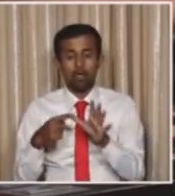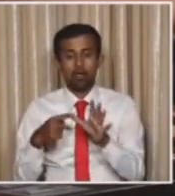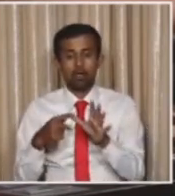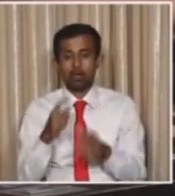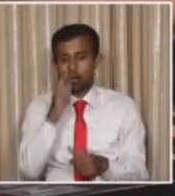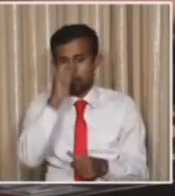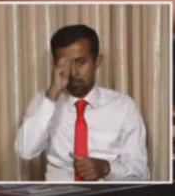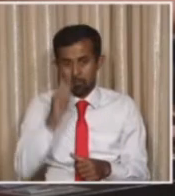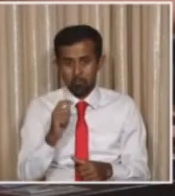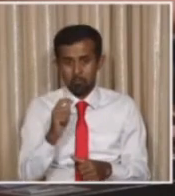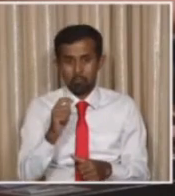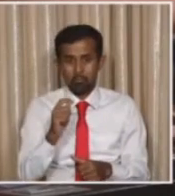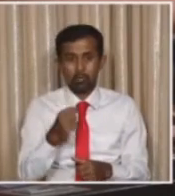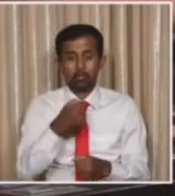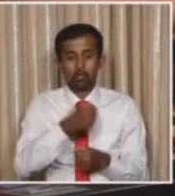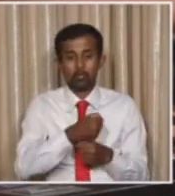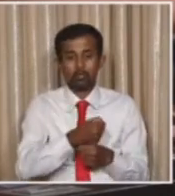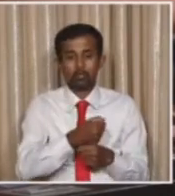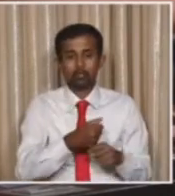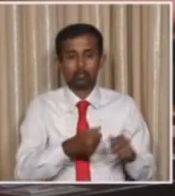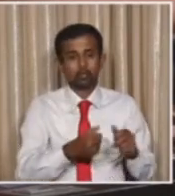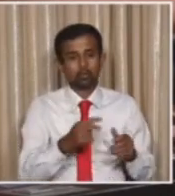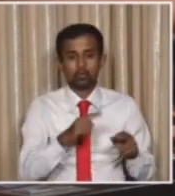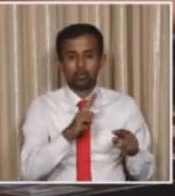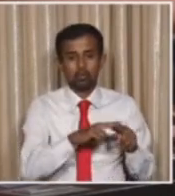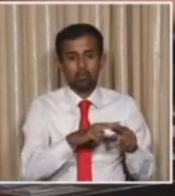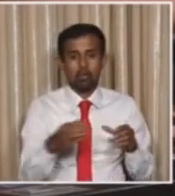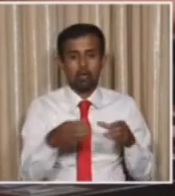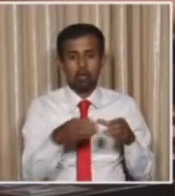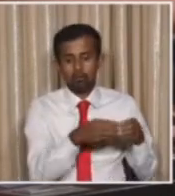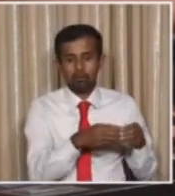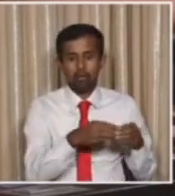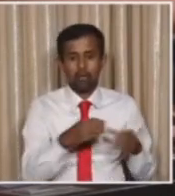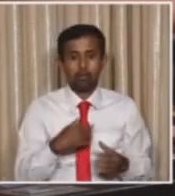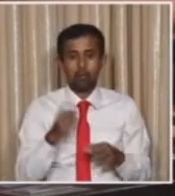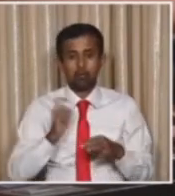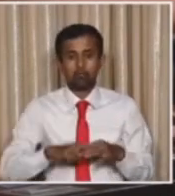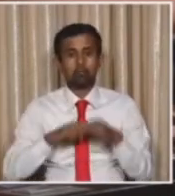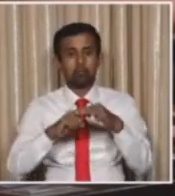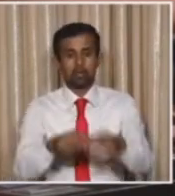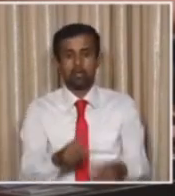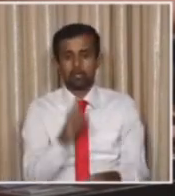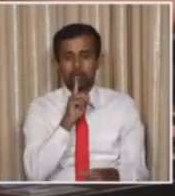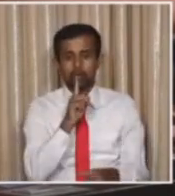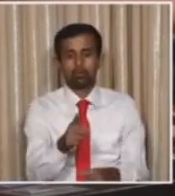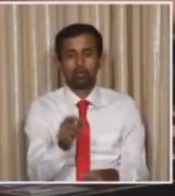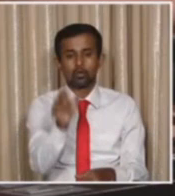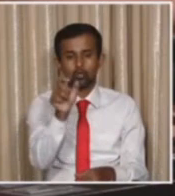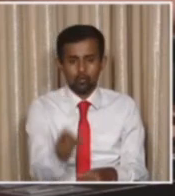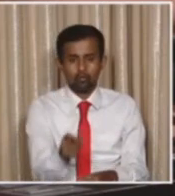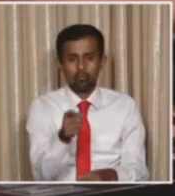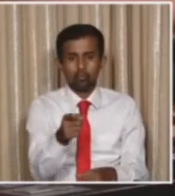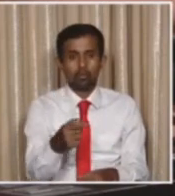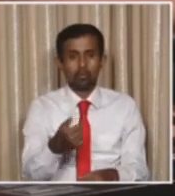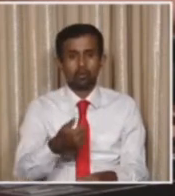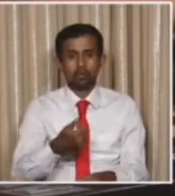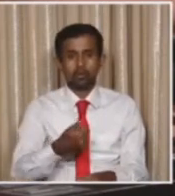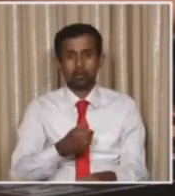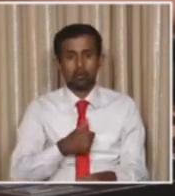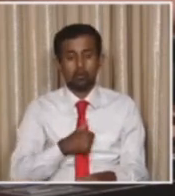government. And when we brought this matter up, he tried to resist, but eventually he gave